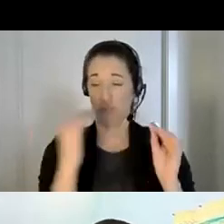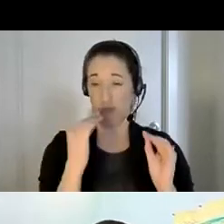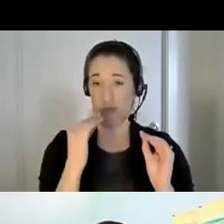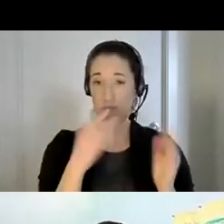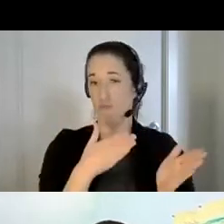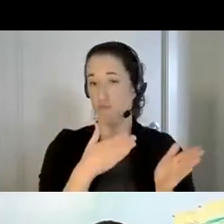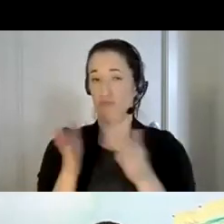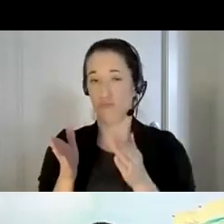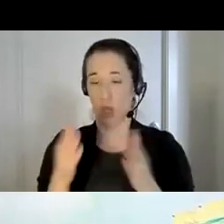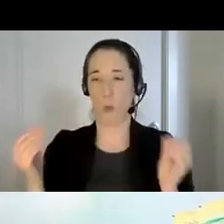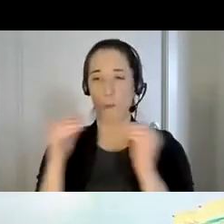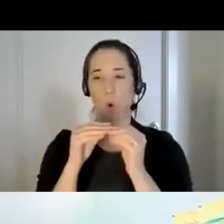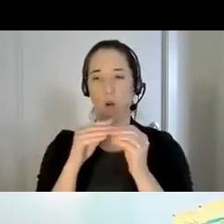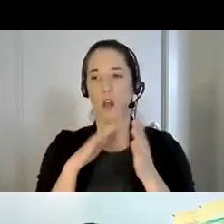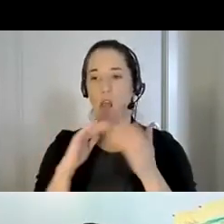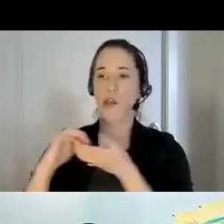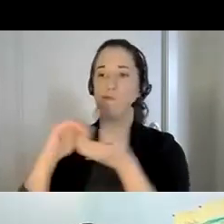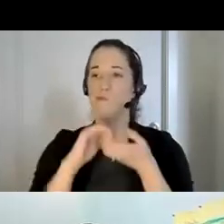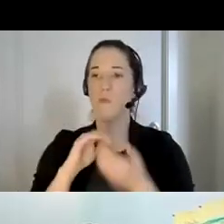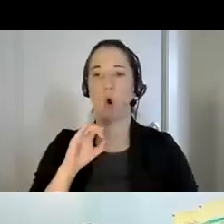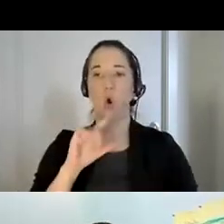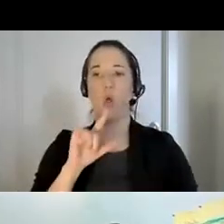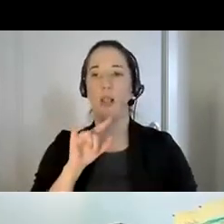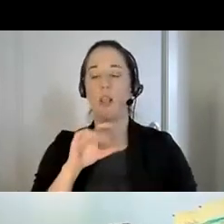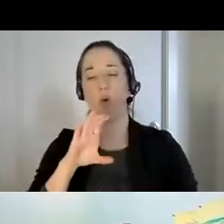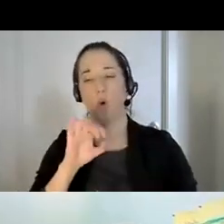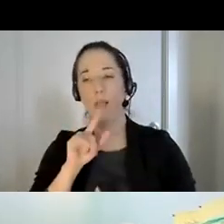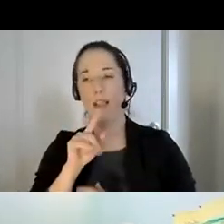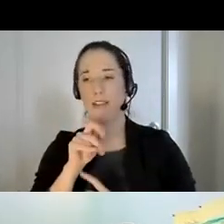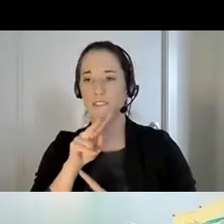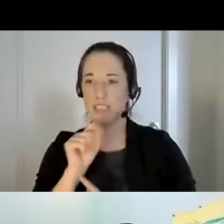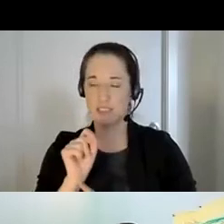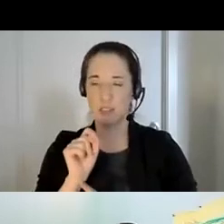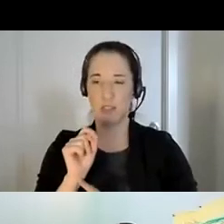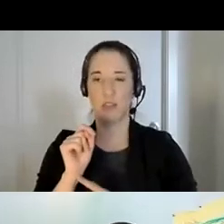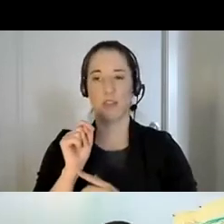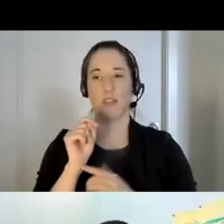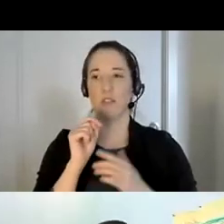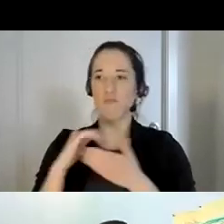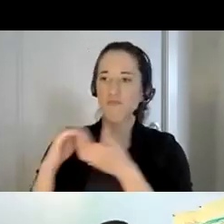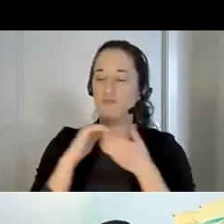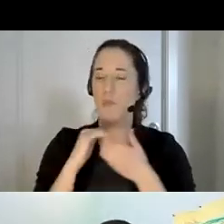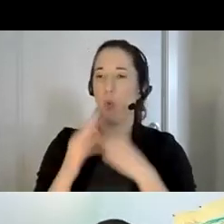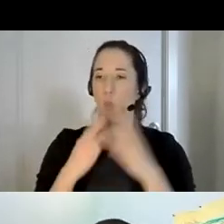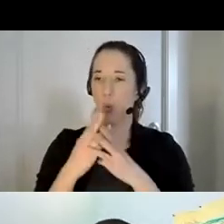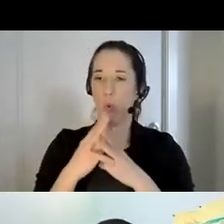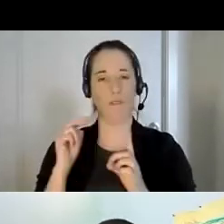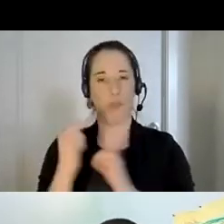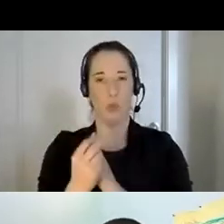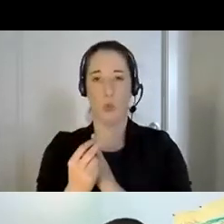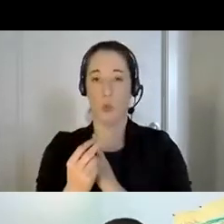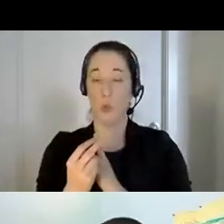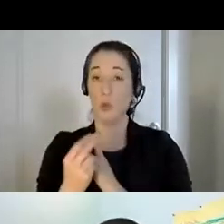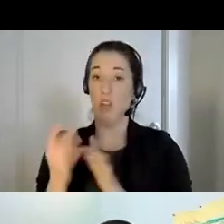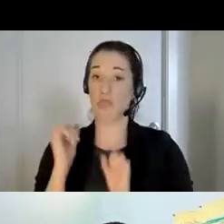collectivistic, horizontal worldview. For me, this worldview is consistent with the Filipino worldview that was erased and